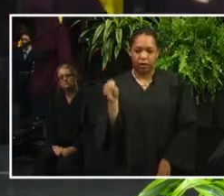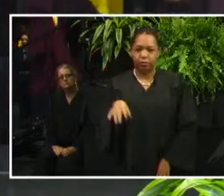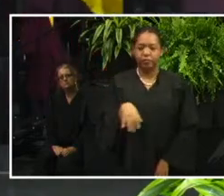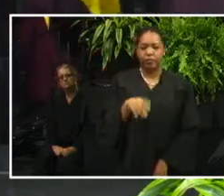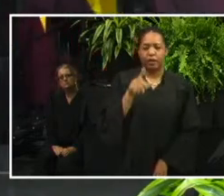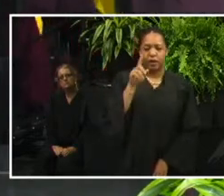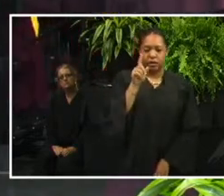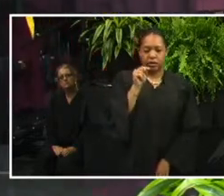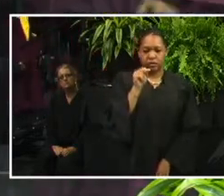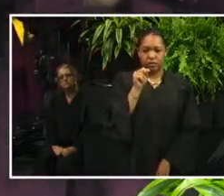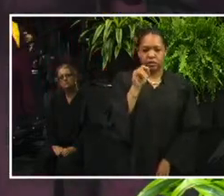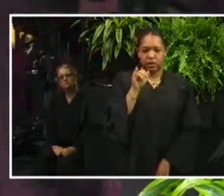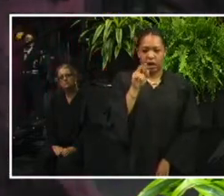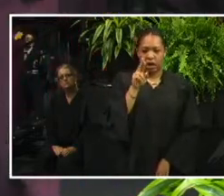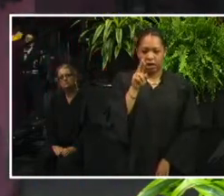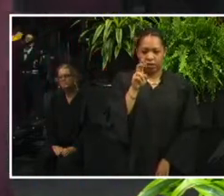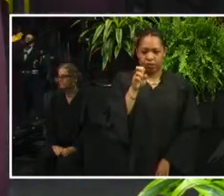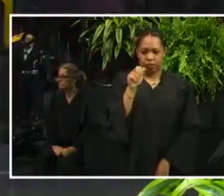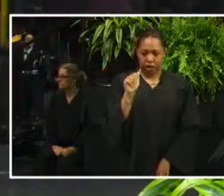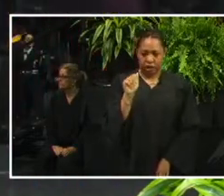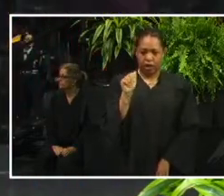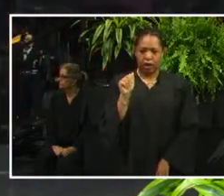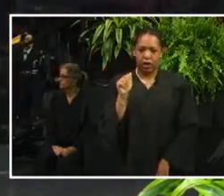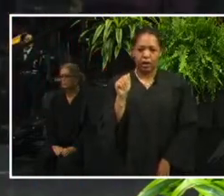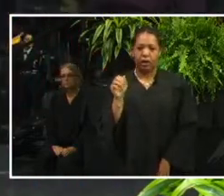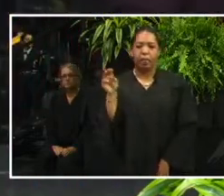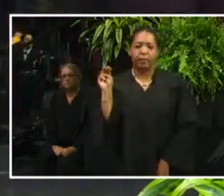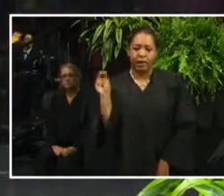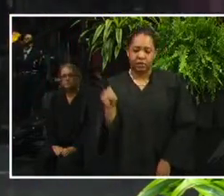Tyree Leonard Maxwell.